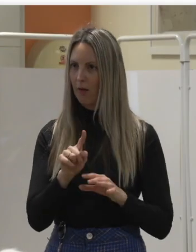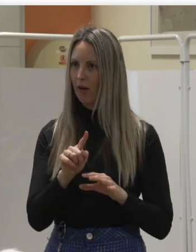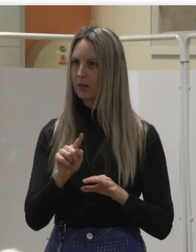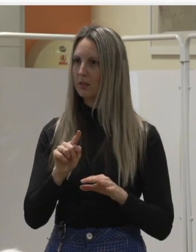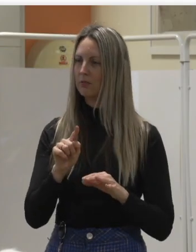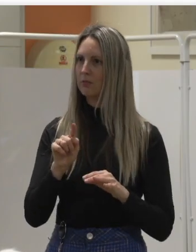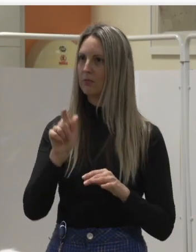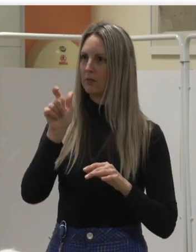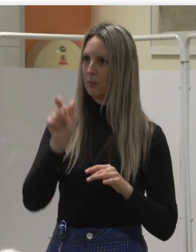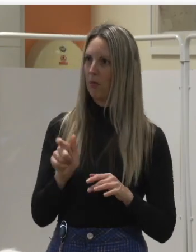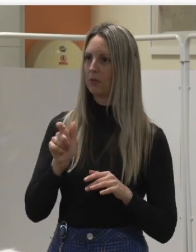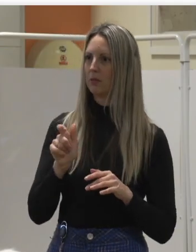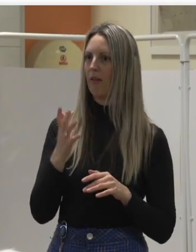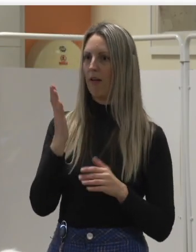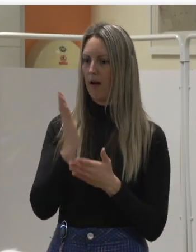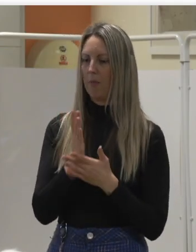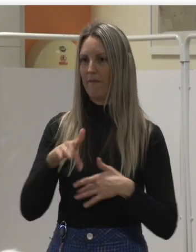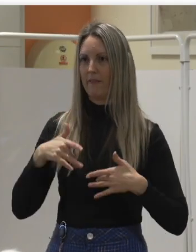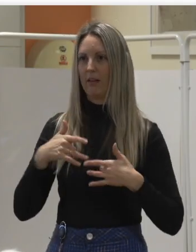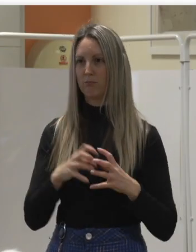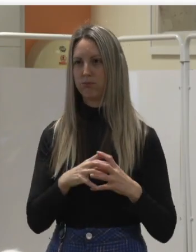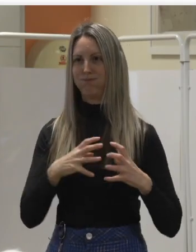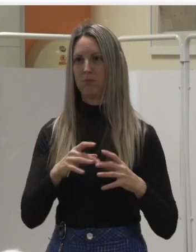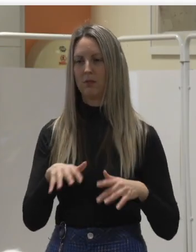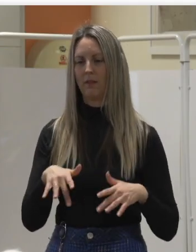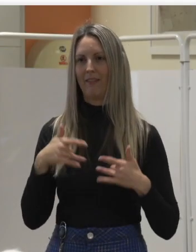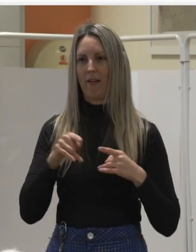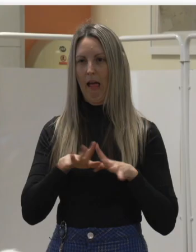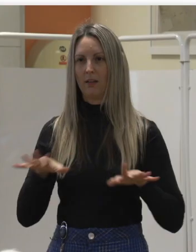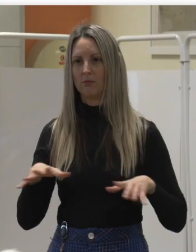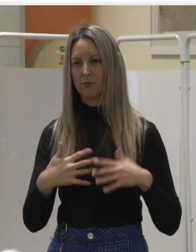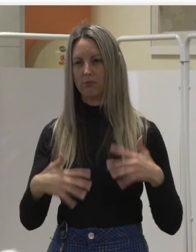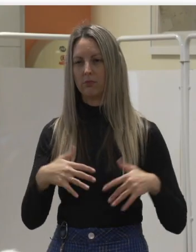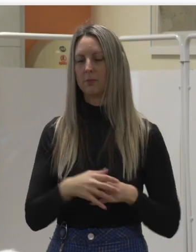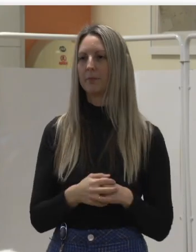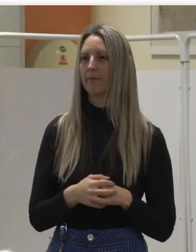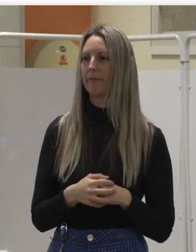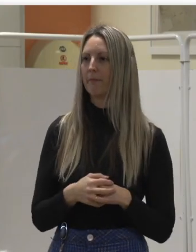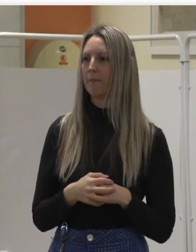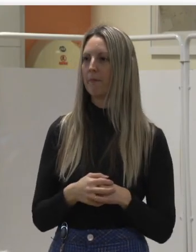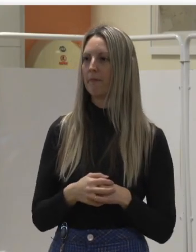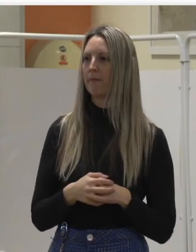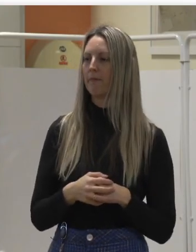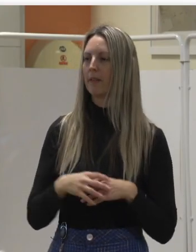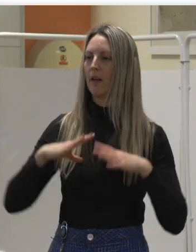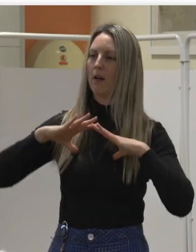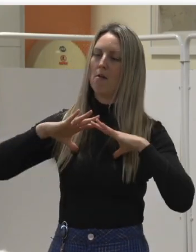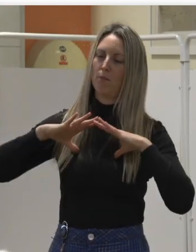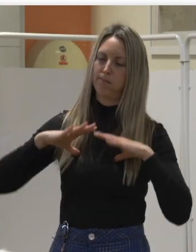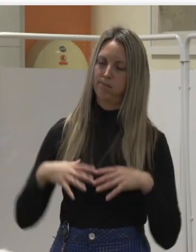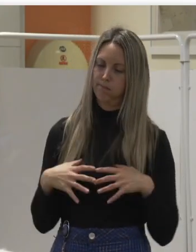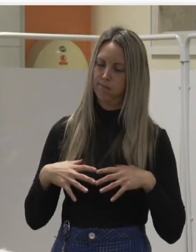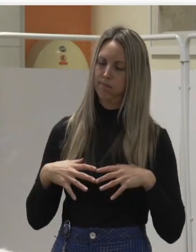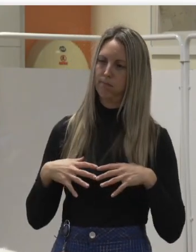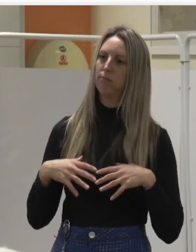obvious to the person who is examining it. Okay. Fatigue. So these are the three main things which people come to us,